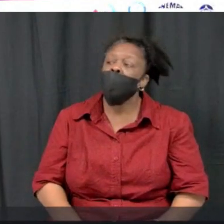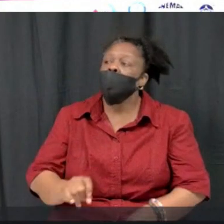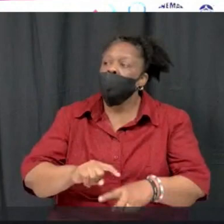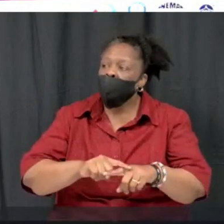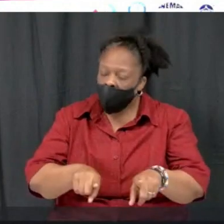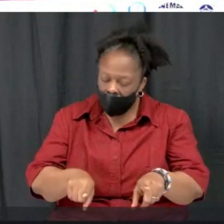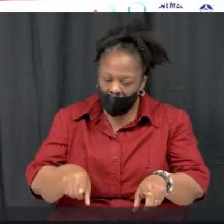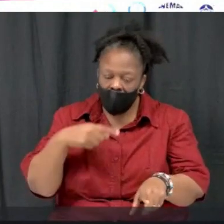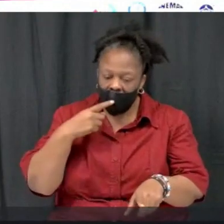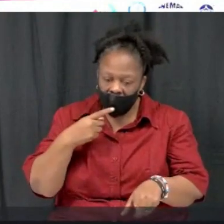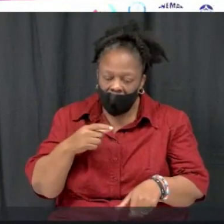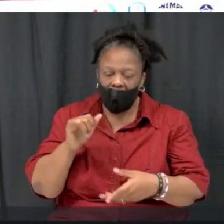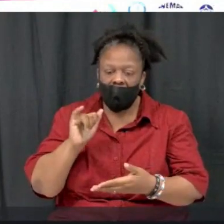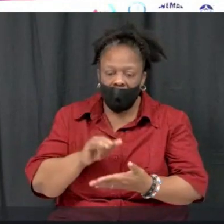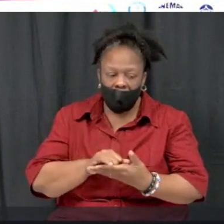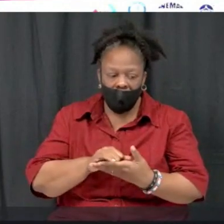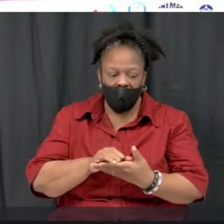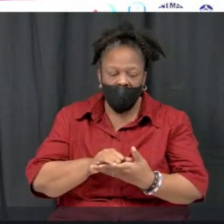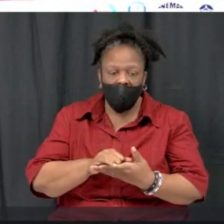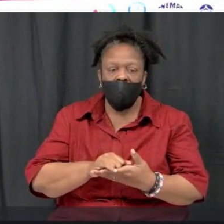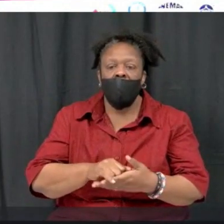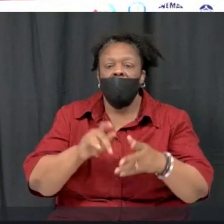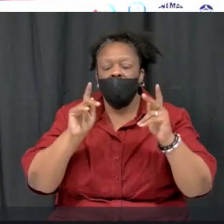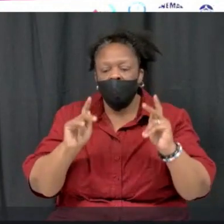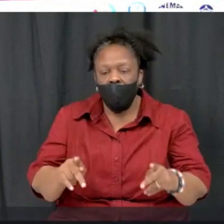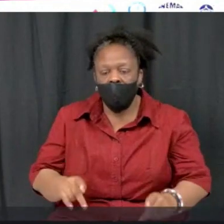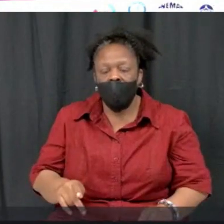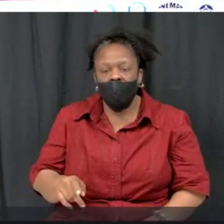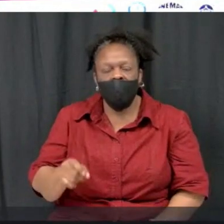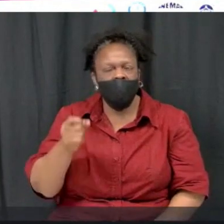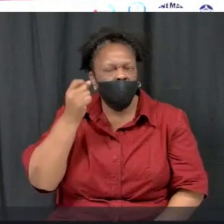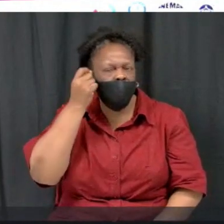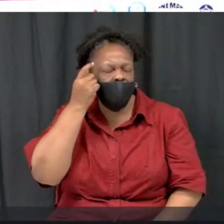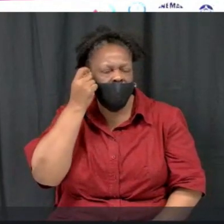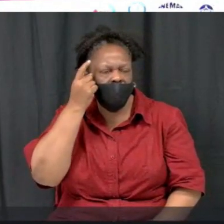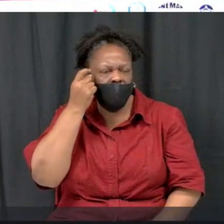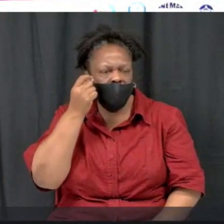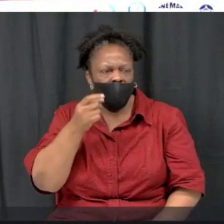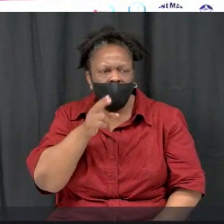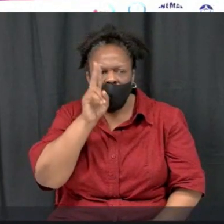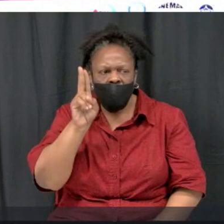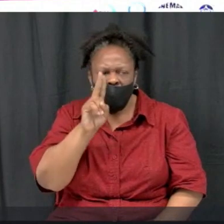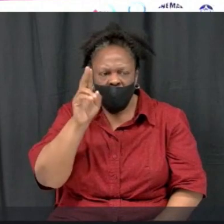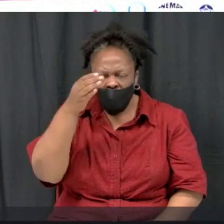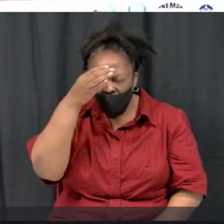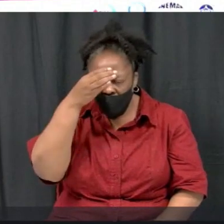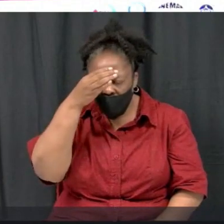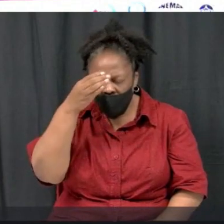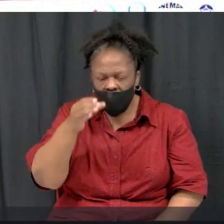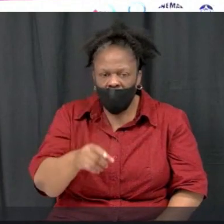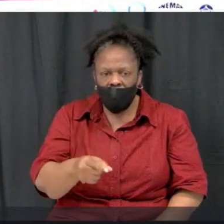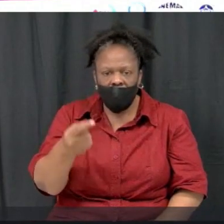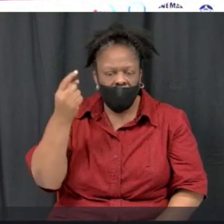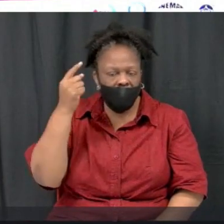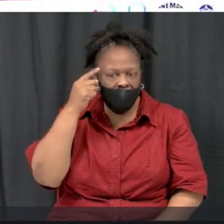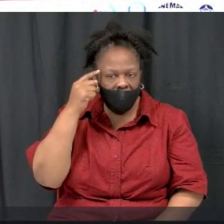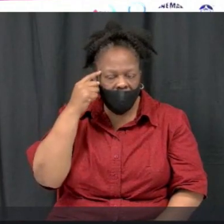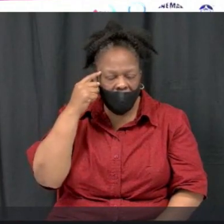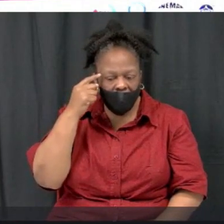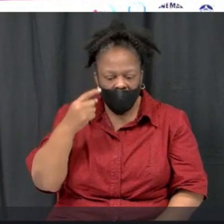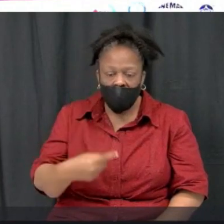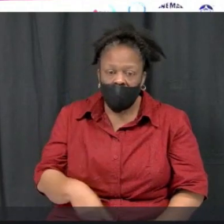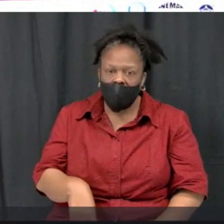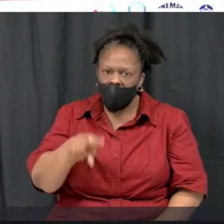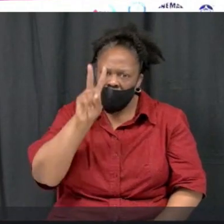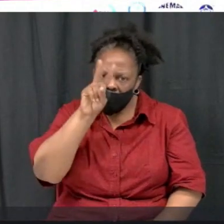I'm asking persons to use your common sense, do your research. There are over 30,000 videos that have been pulled